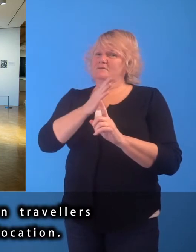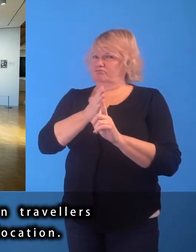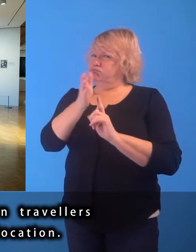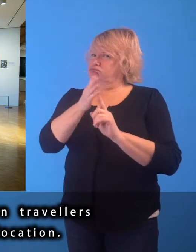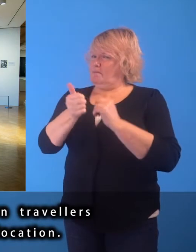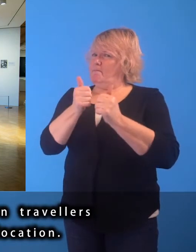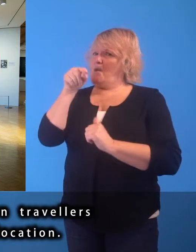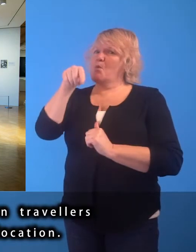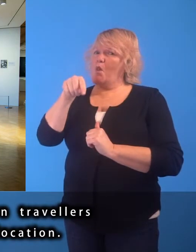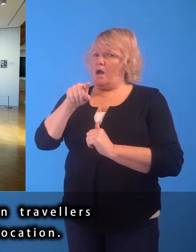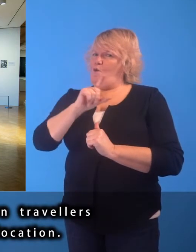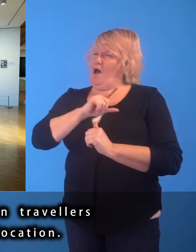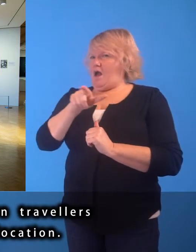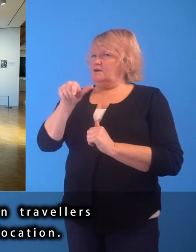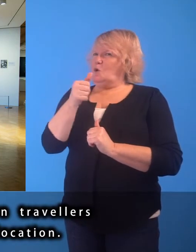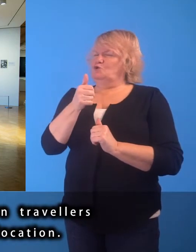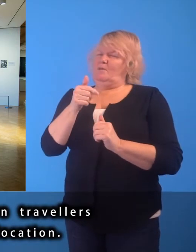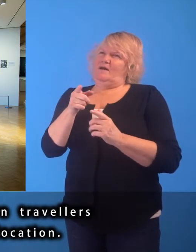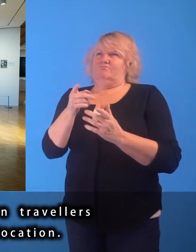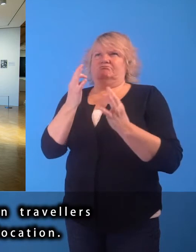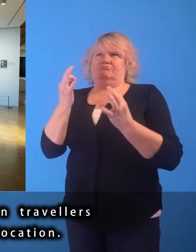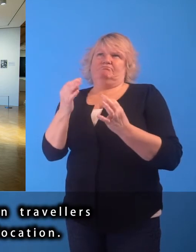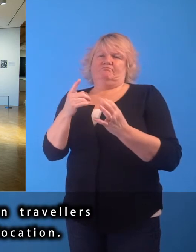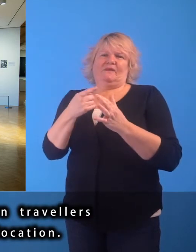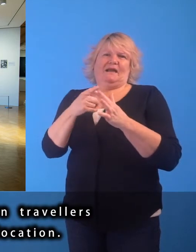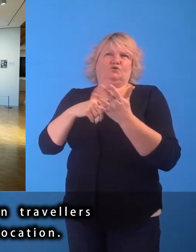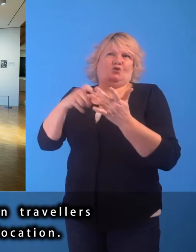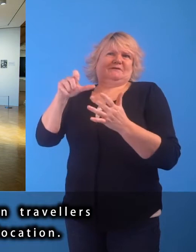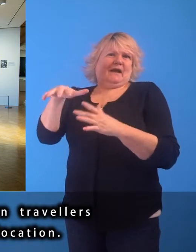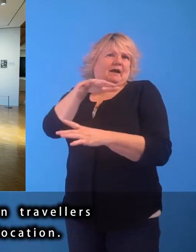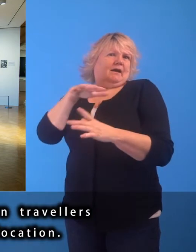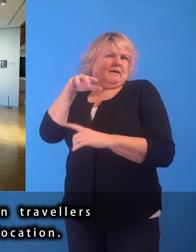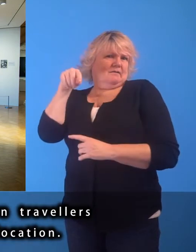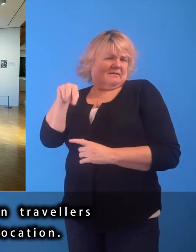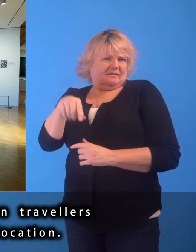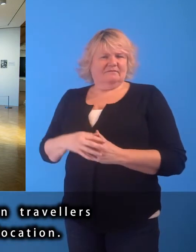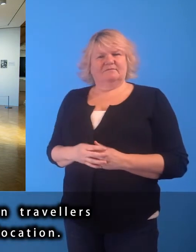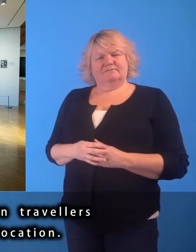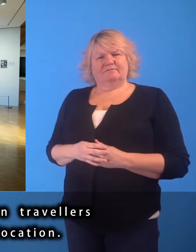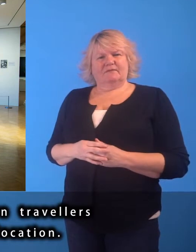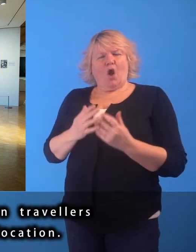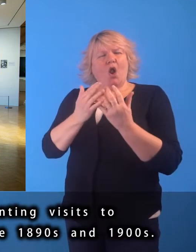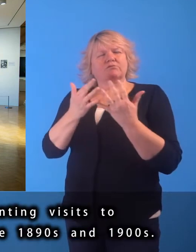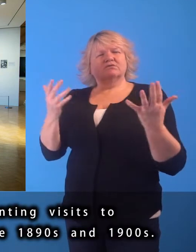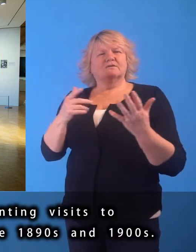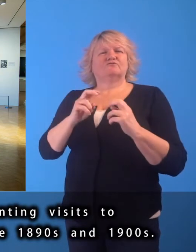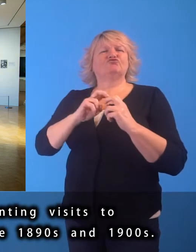a popular destination with Western travellers seeking a supposedly exotic location.